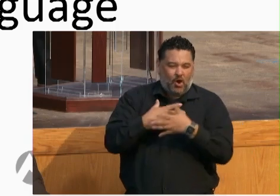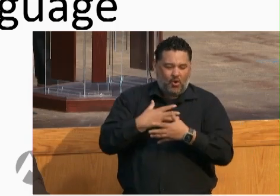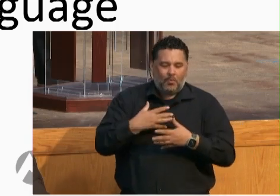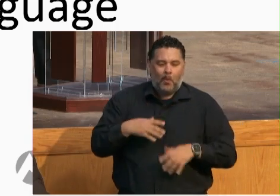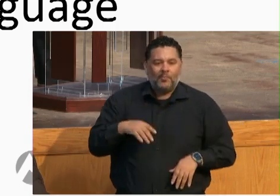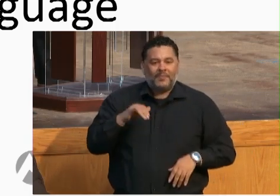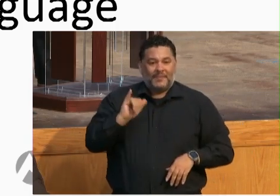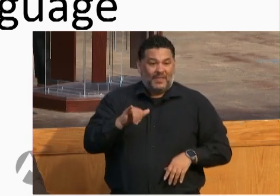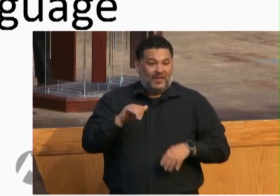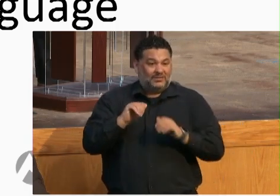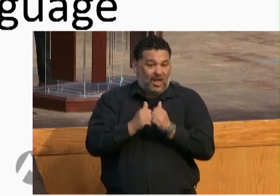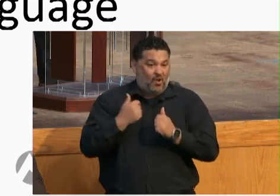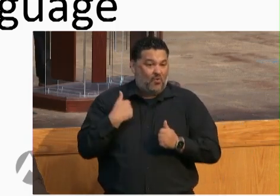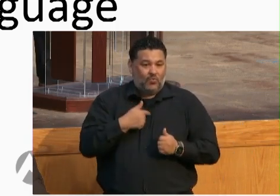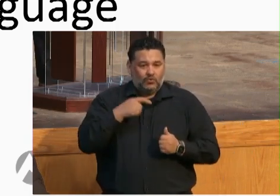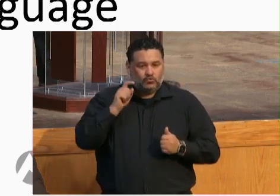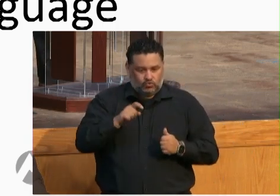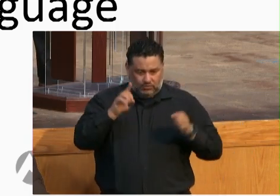we should be telling our story through.